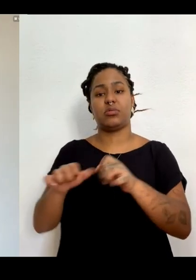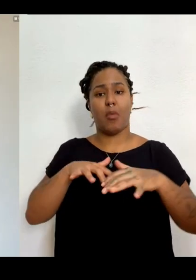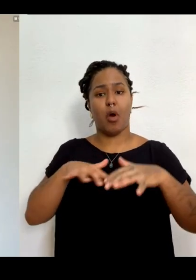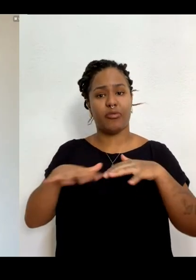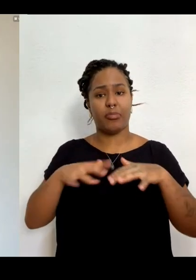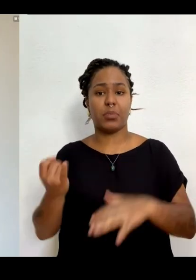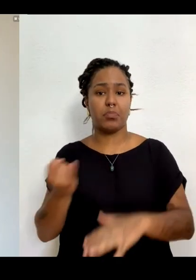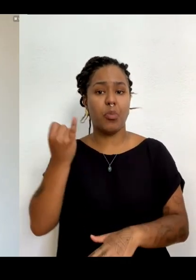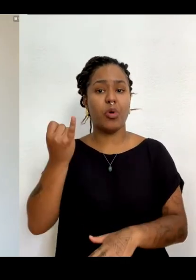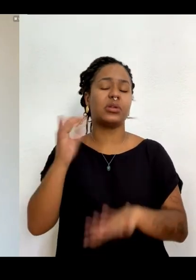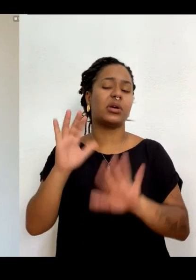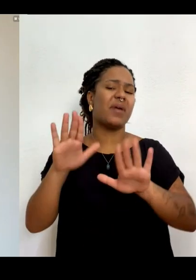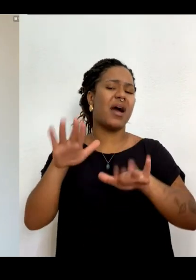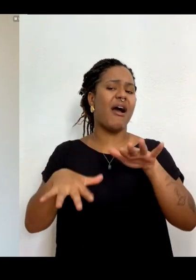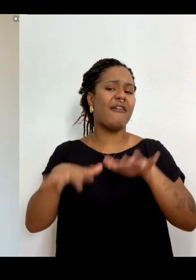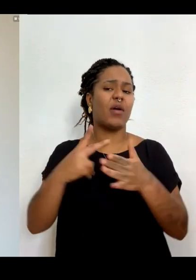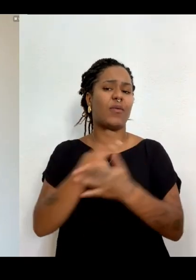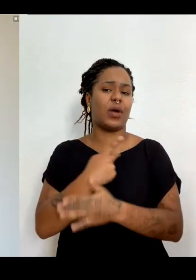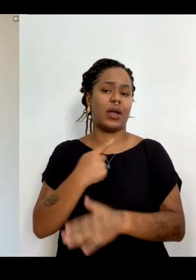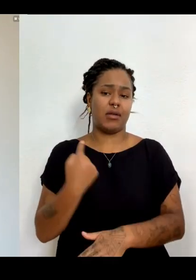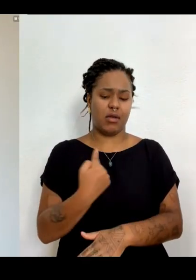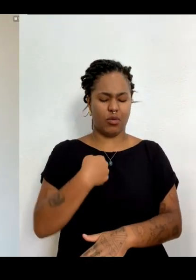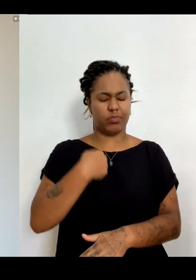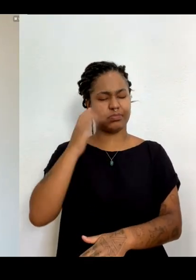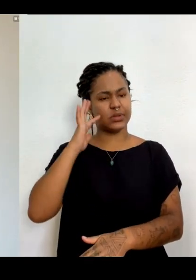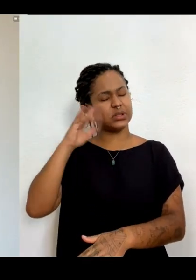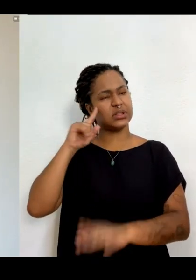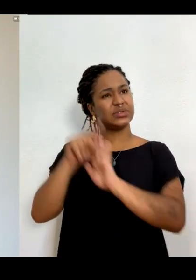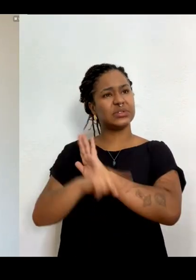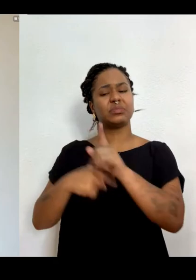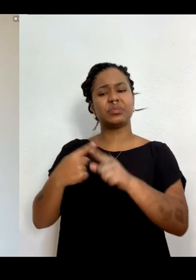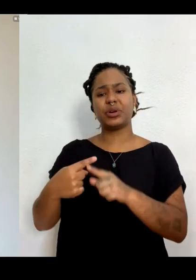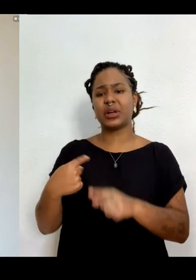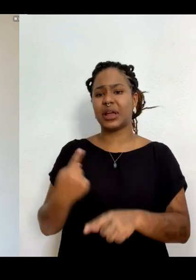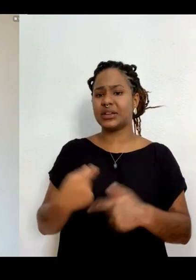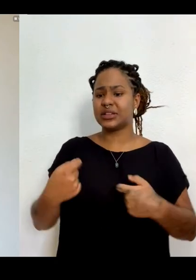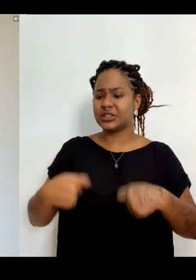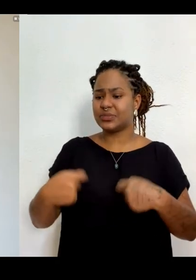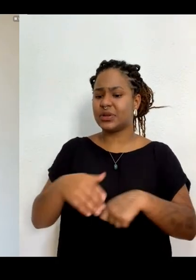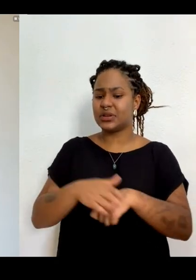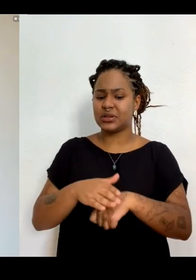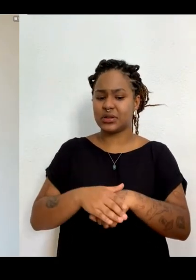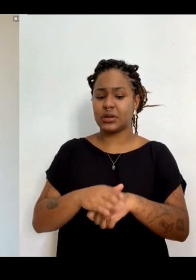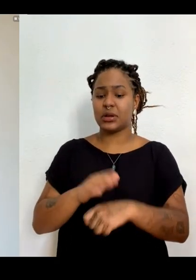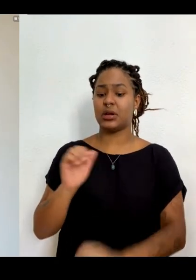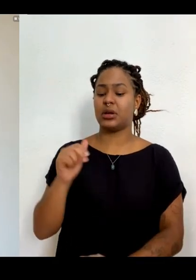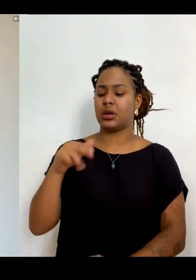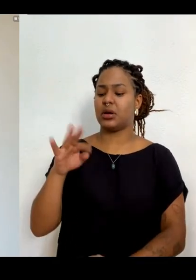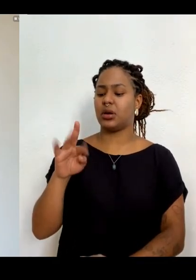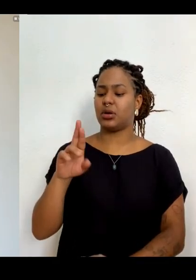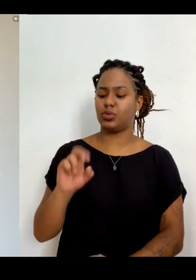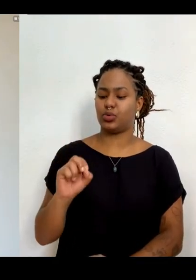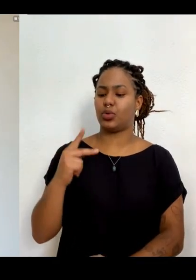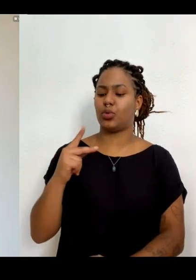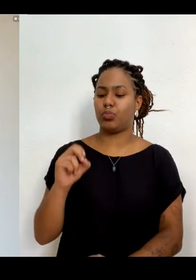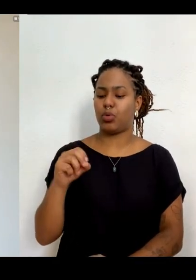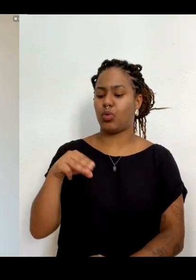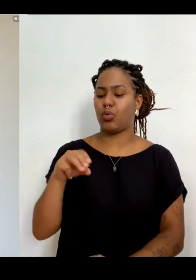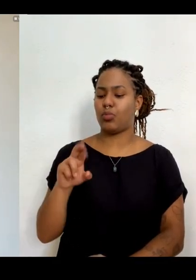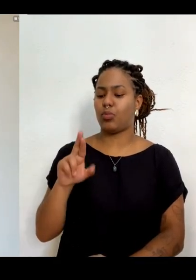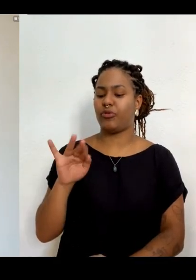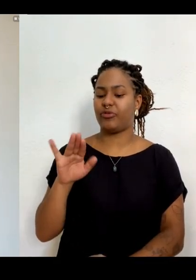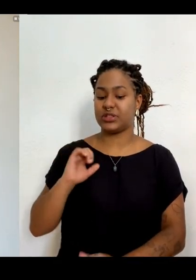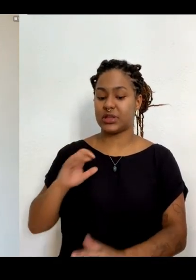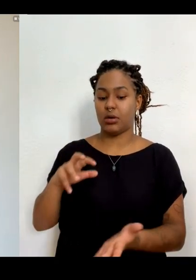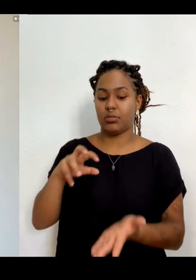entropomorphize everything in order for us to recognize their rights and in order to leave them alone